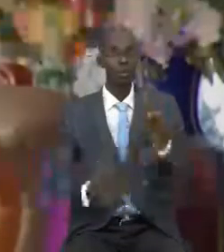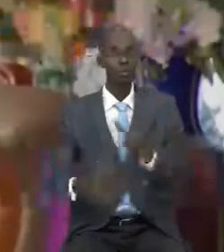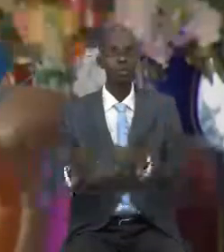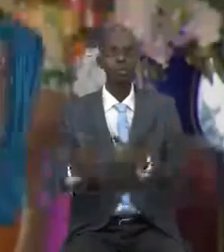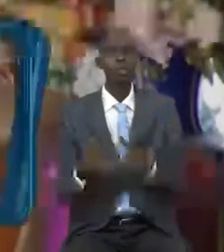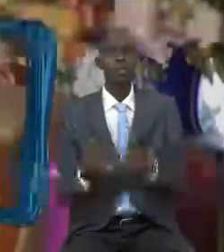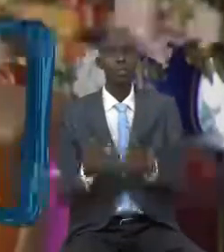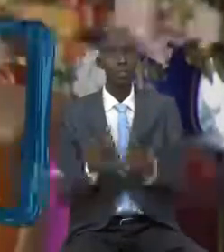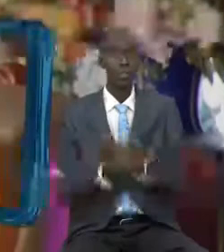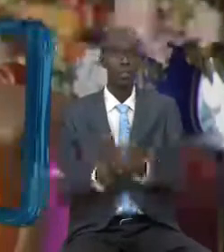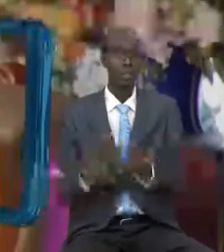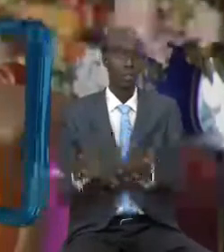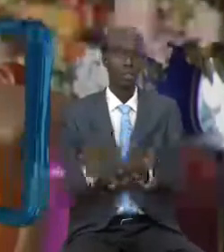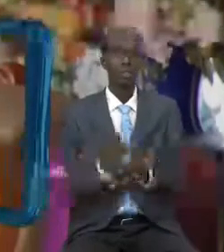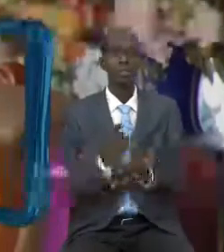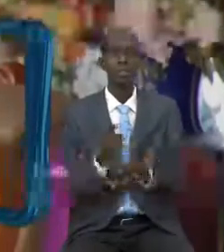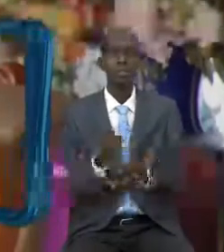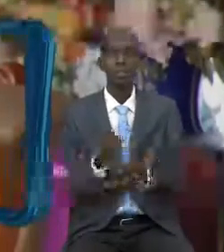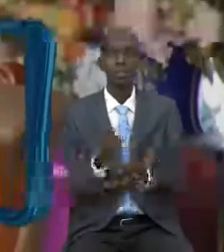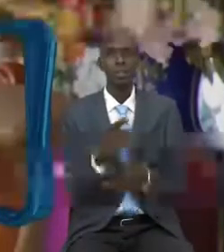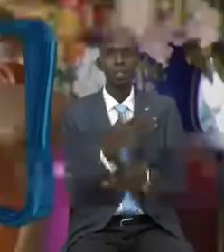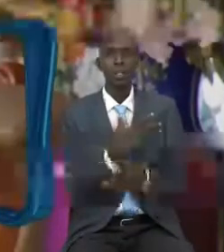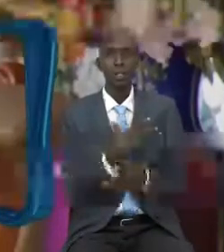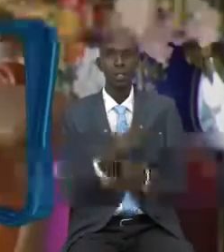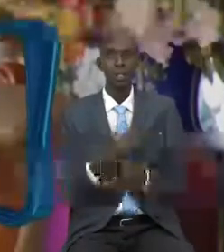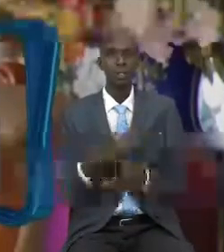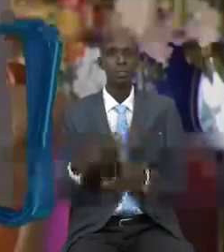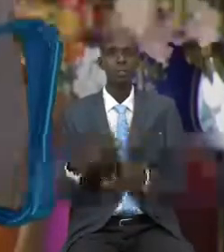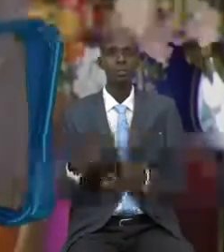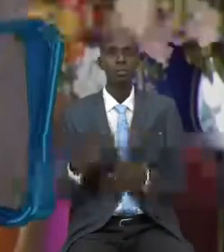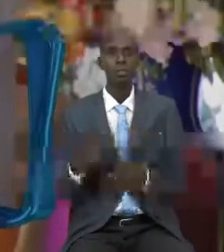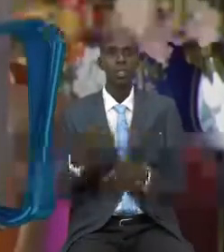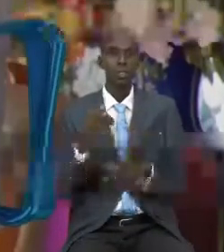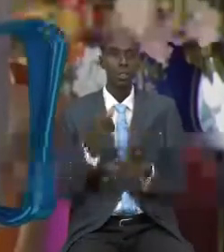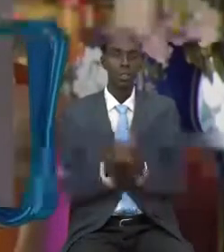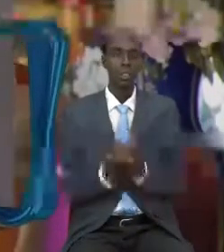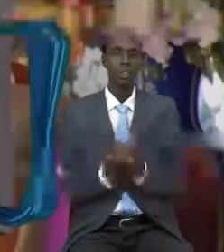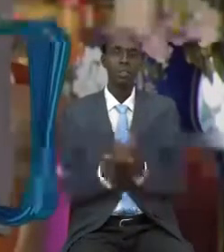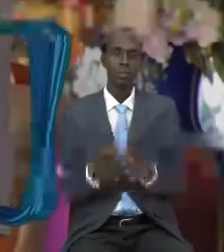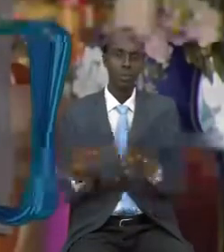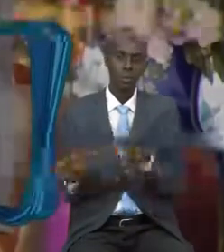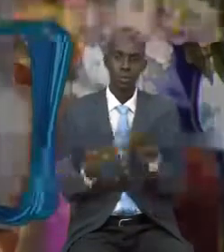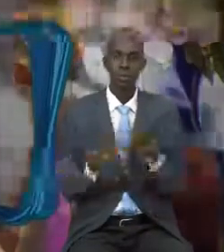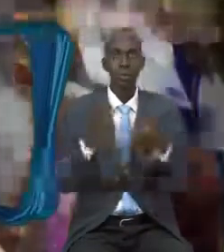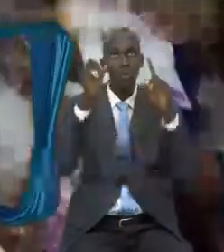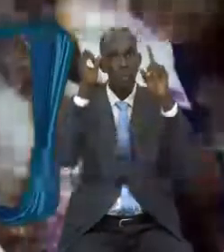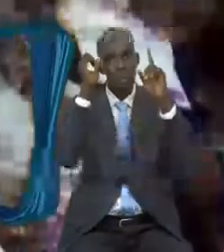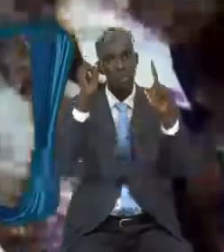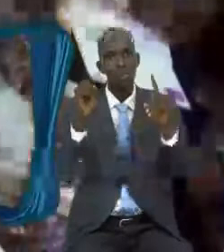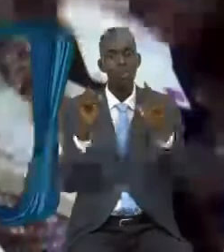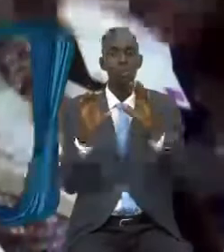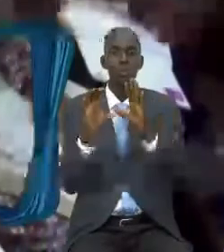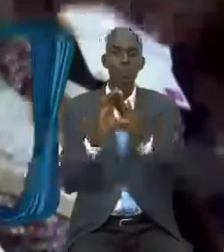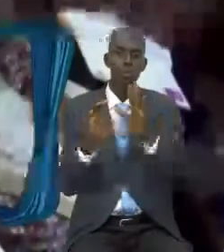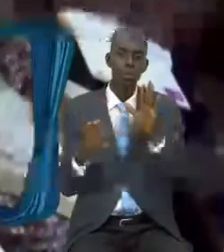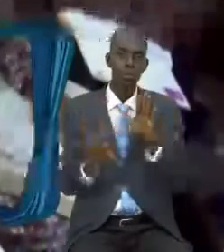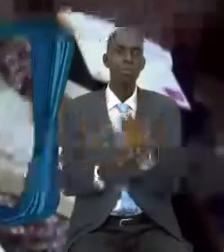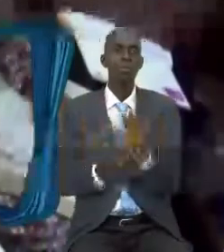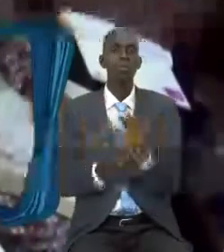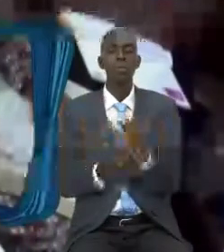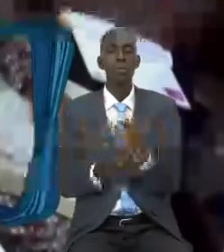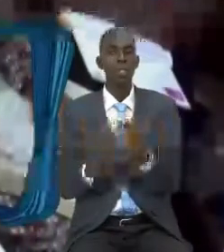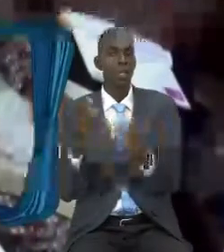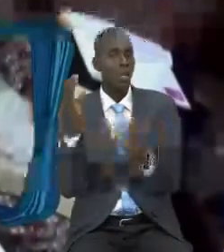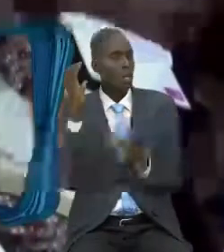in strength and that do his commandments, hearkening unto